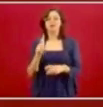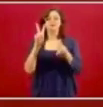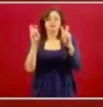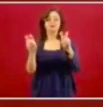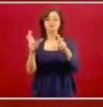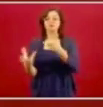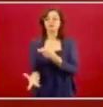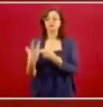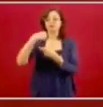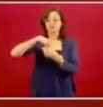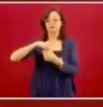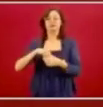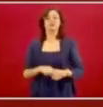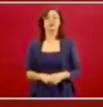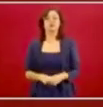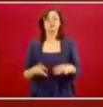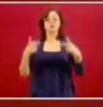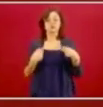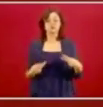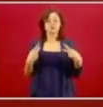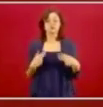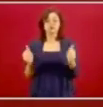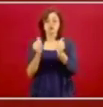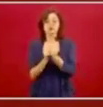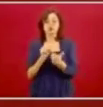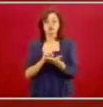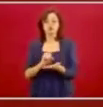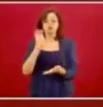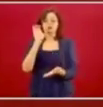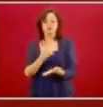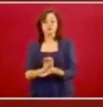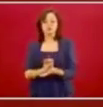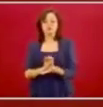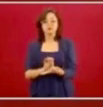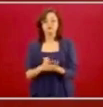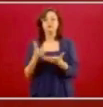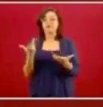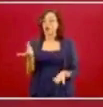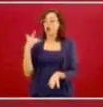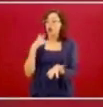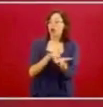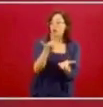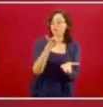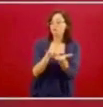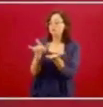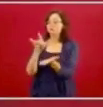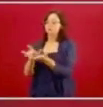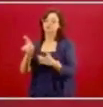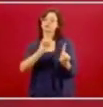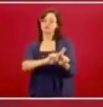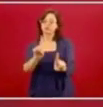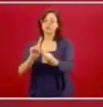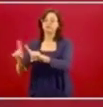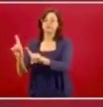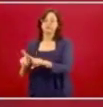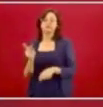And talking about the inclusion related topic, those people who have some sort of